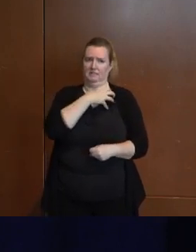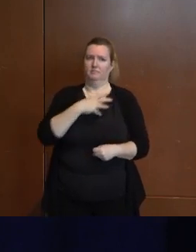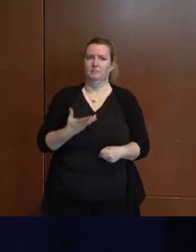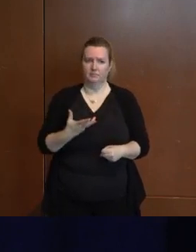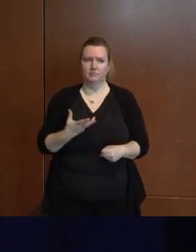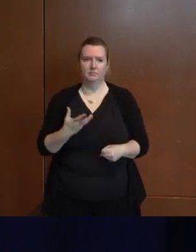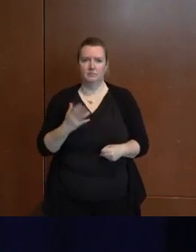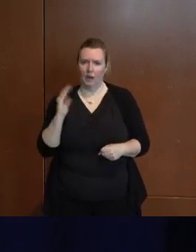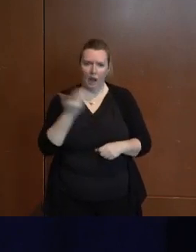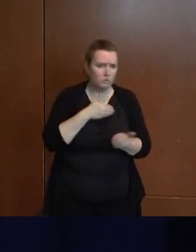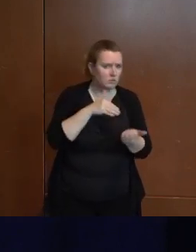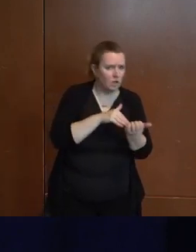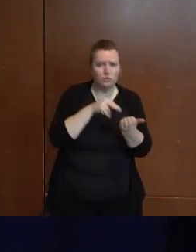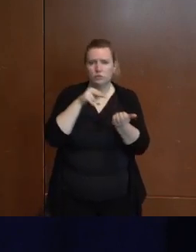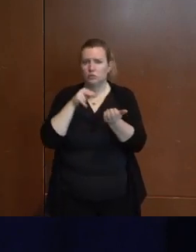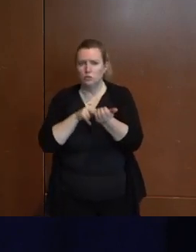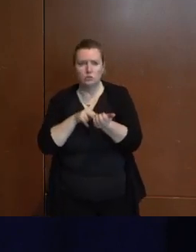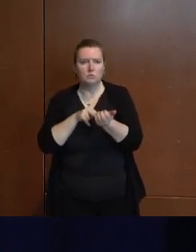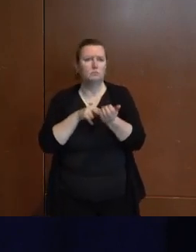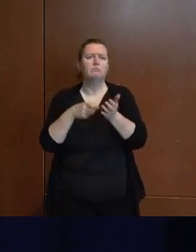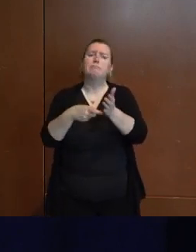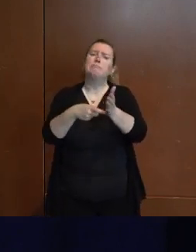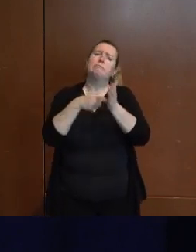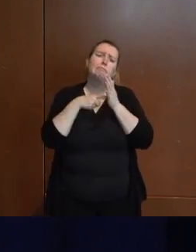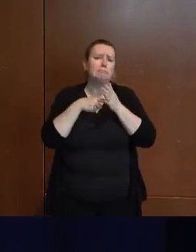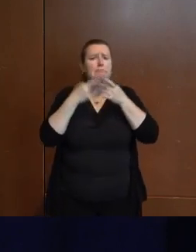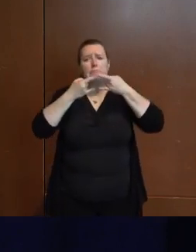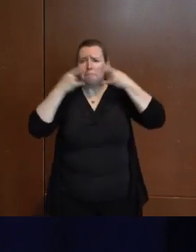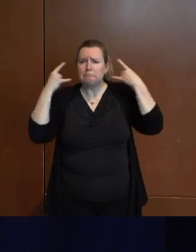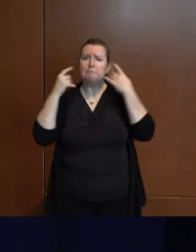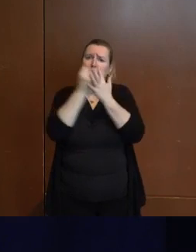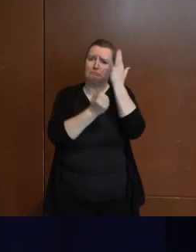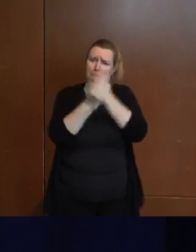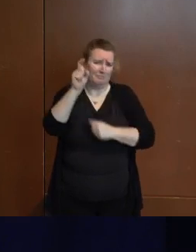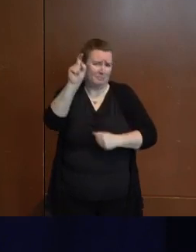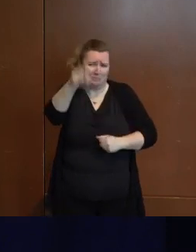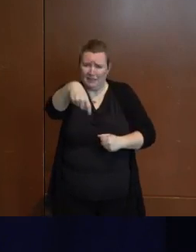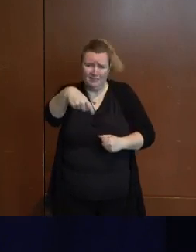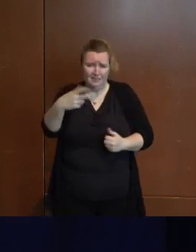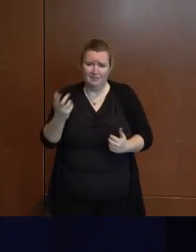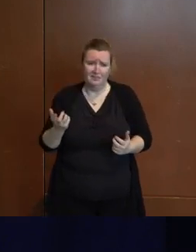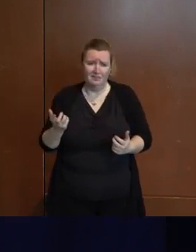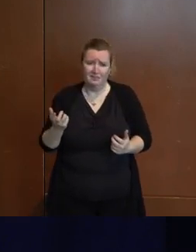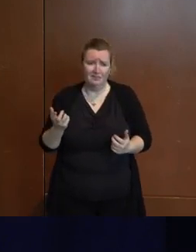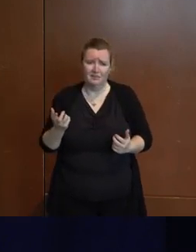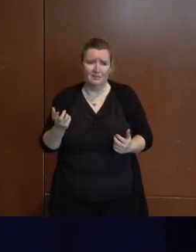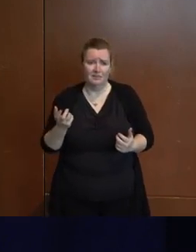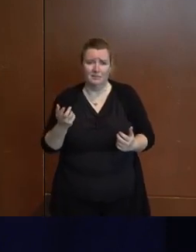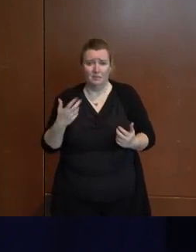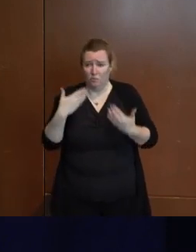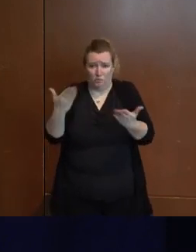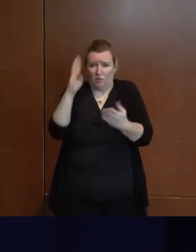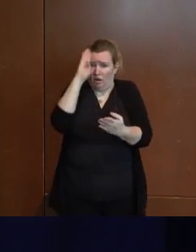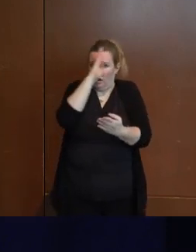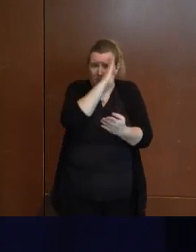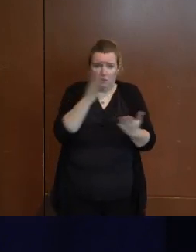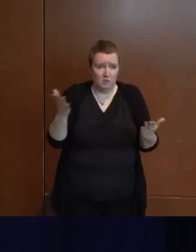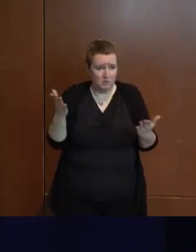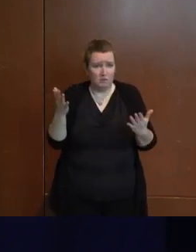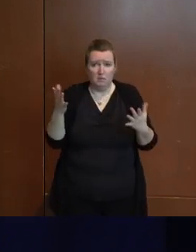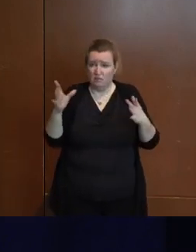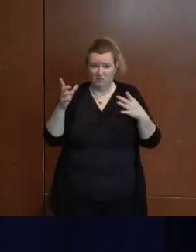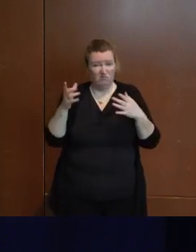highest priority. They are the ones that are at the front lines in the hospitals, and their burn rate is considerably more than anybody who's a